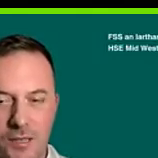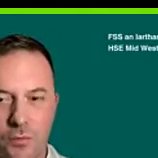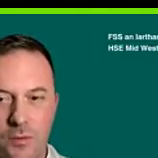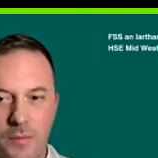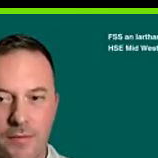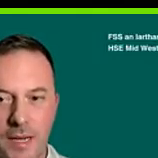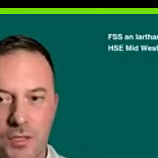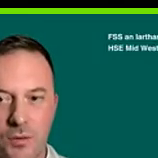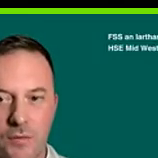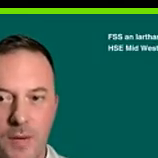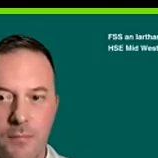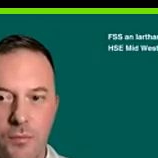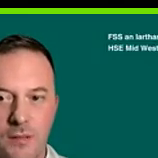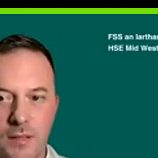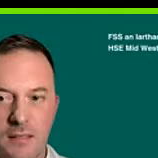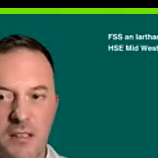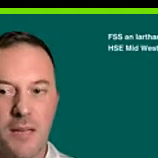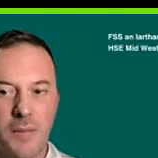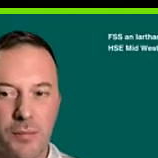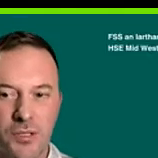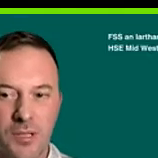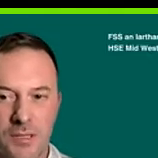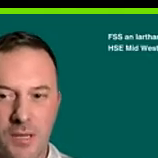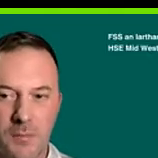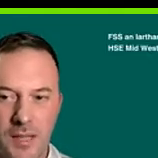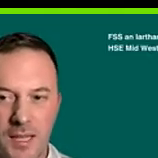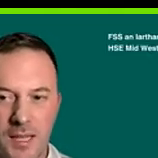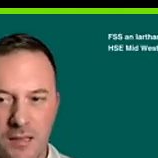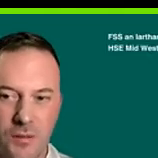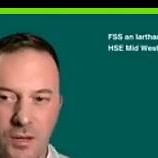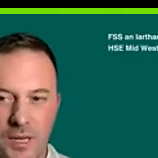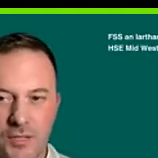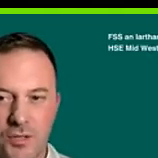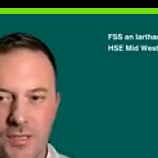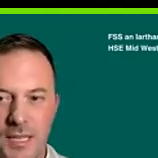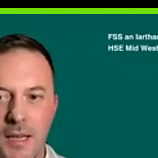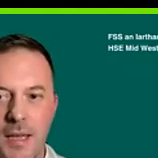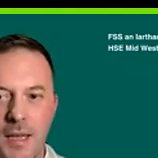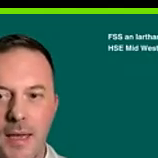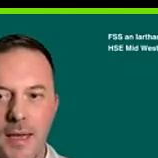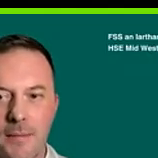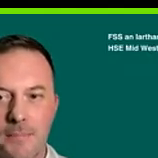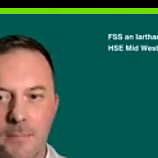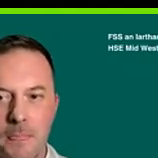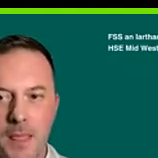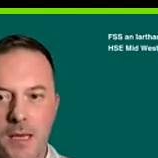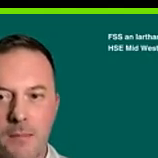scan. So women might find, if my bones are thin, that might push them into maybe thinking, I'll go HRT.